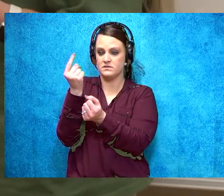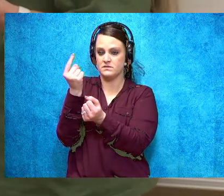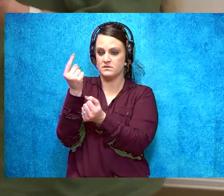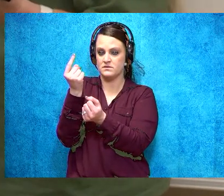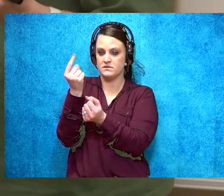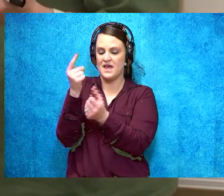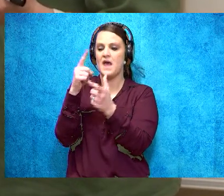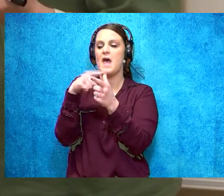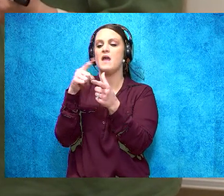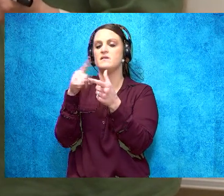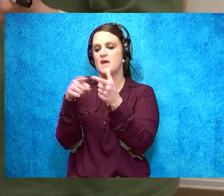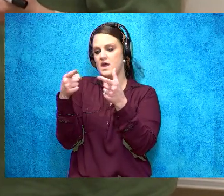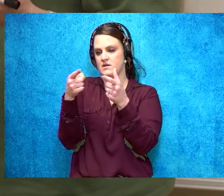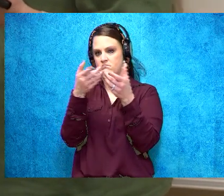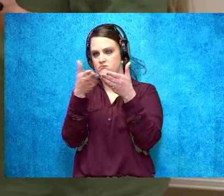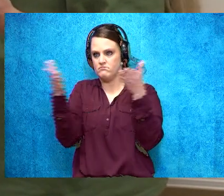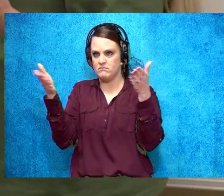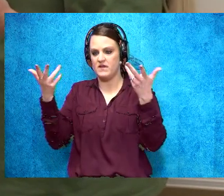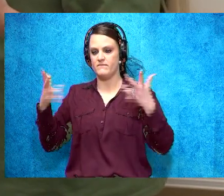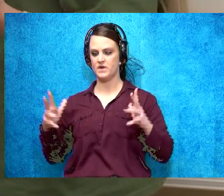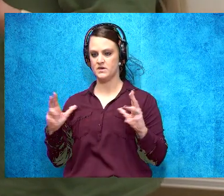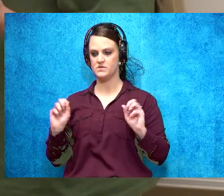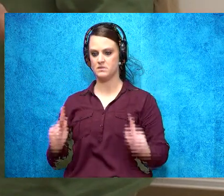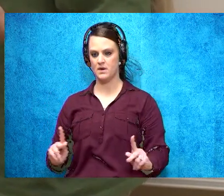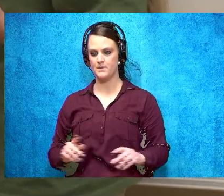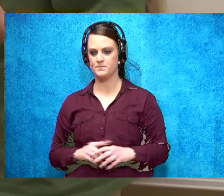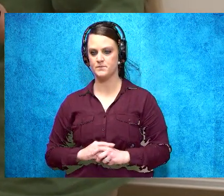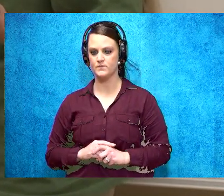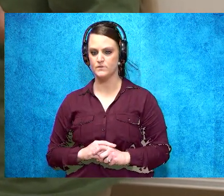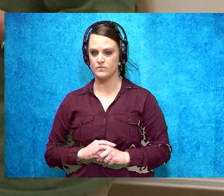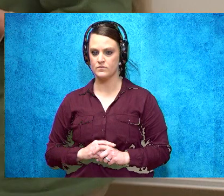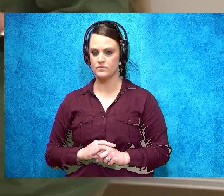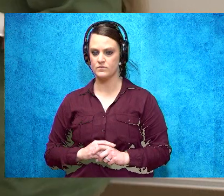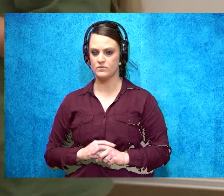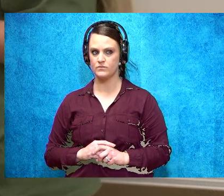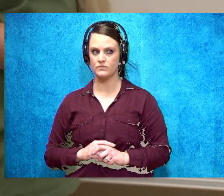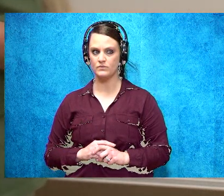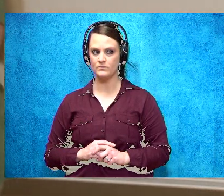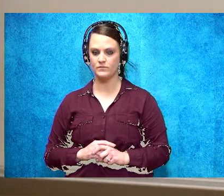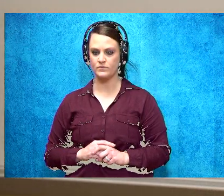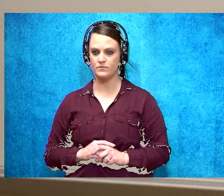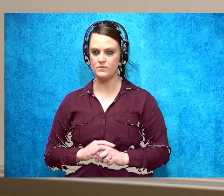go about and do the rest of it, okay? So because we know,